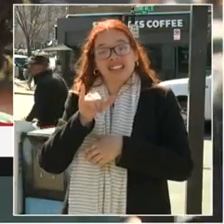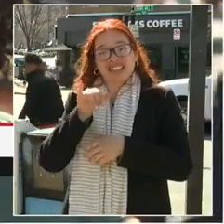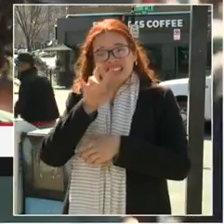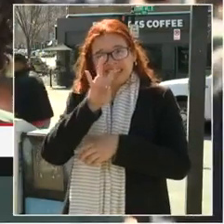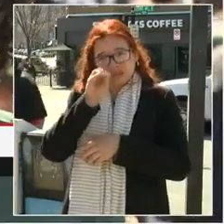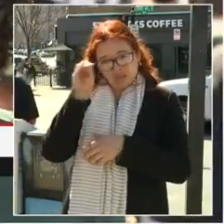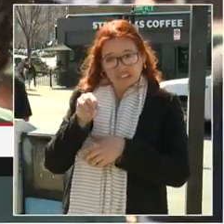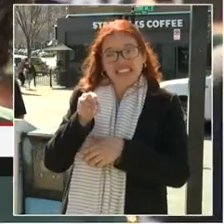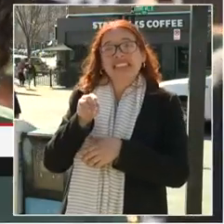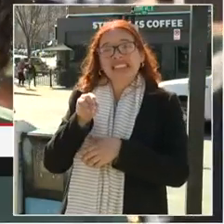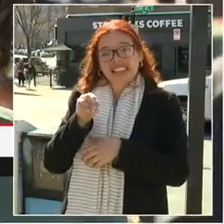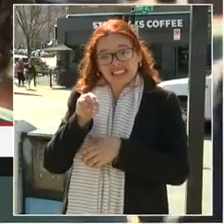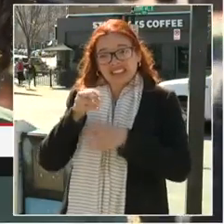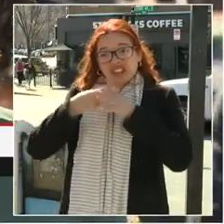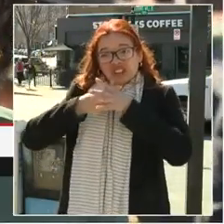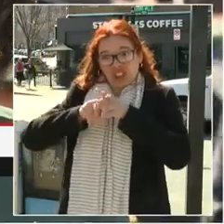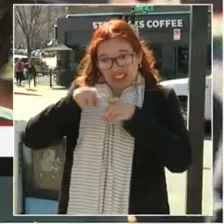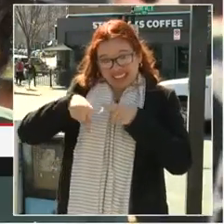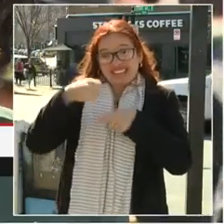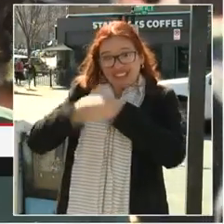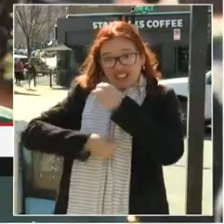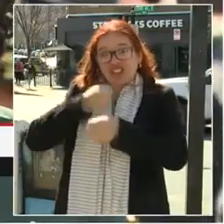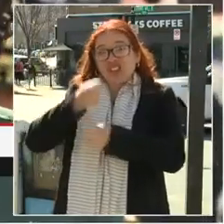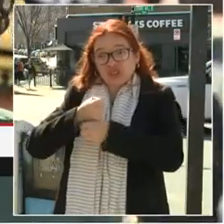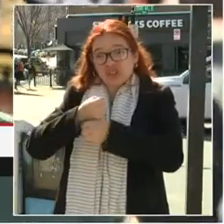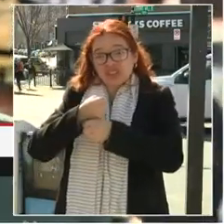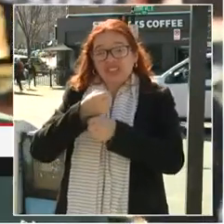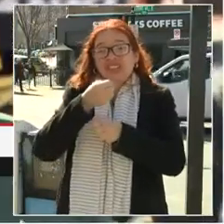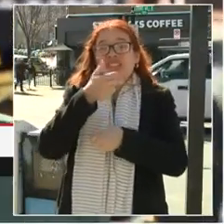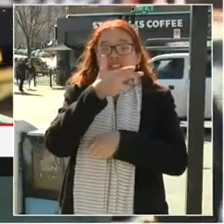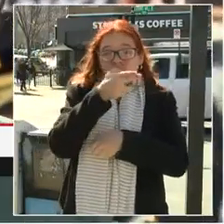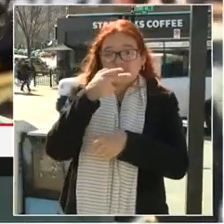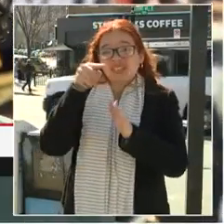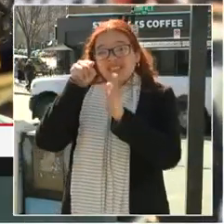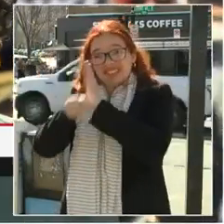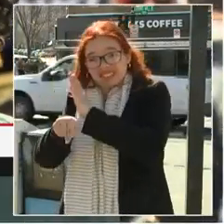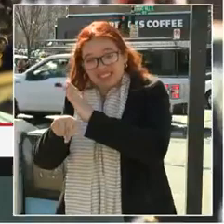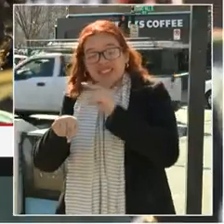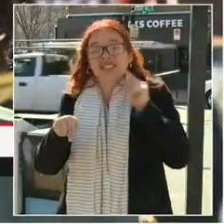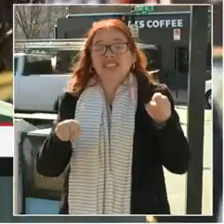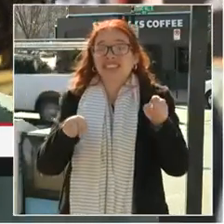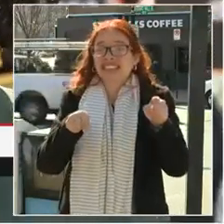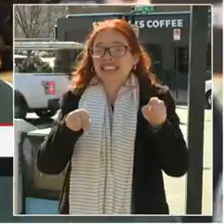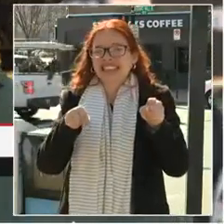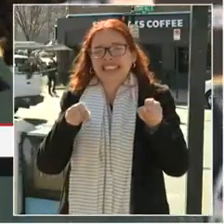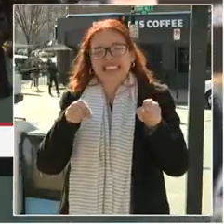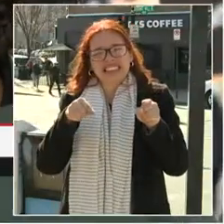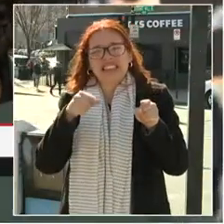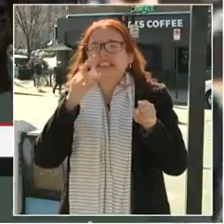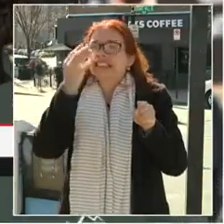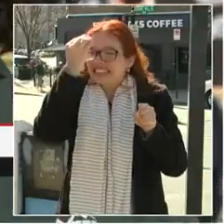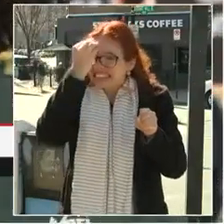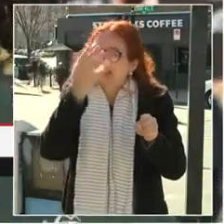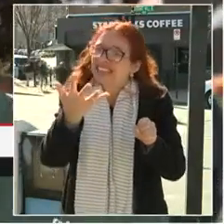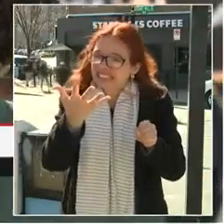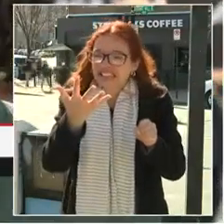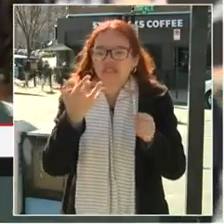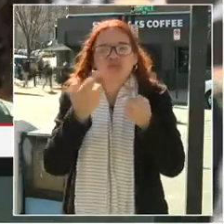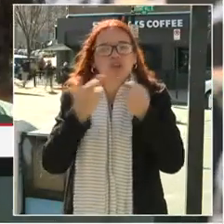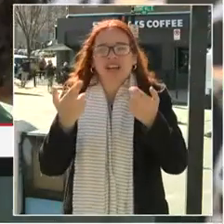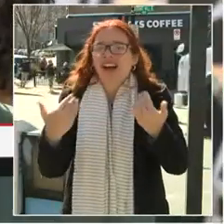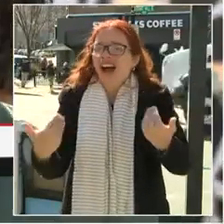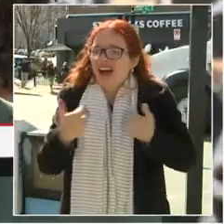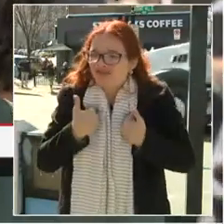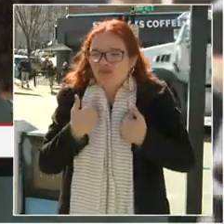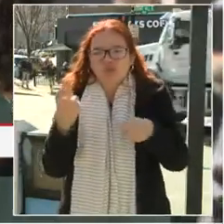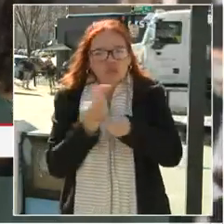in a tough spot with shooting and homicides, but I assure you that we're going to use all the resources at our disposal. We're going to continue